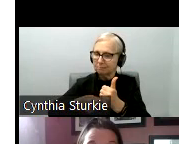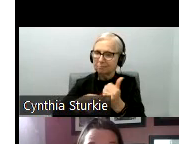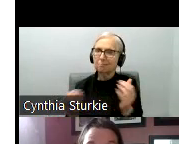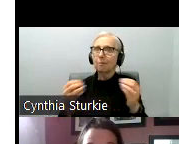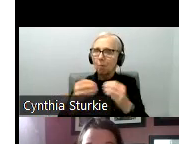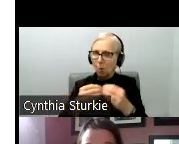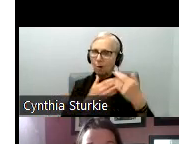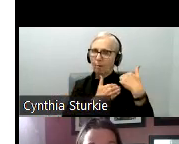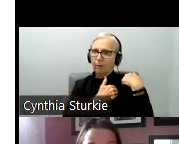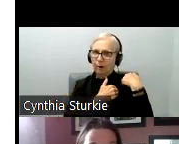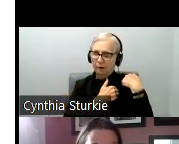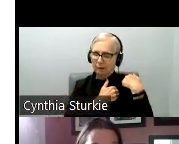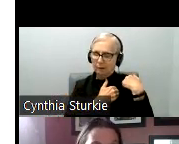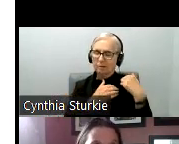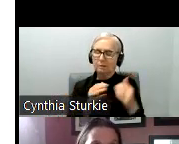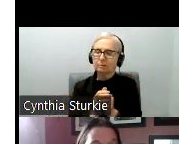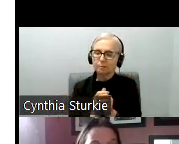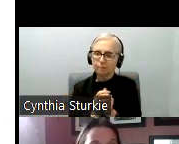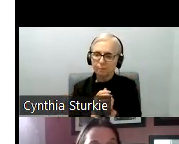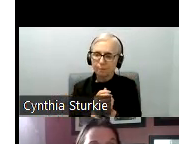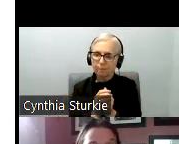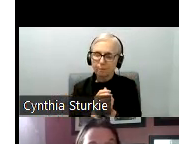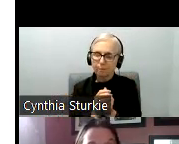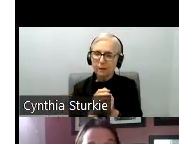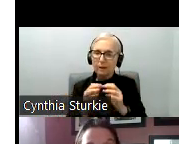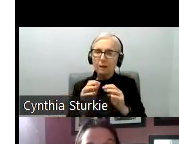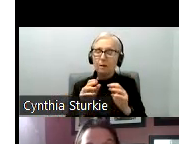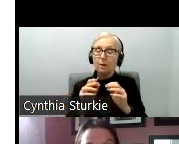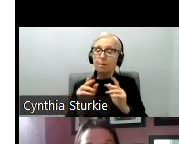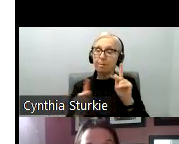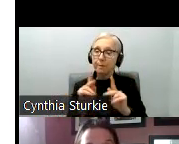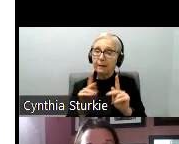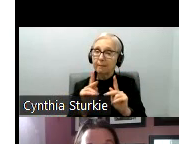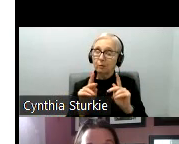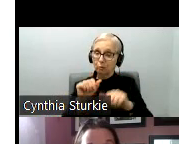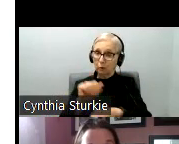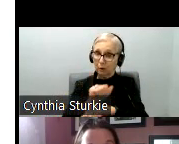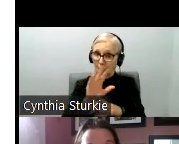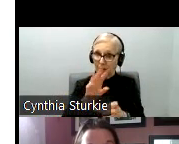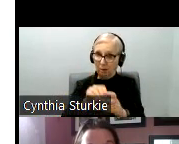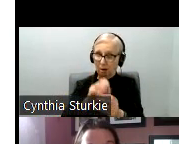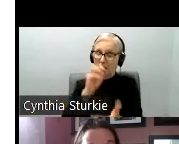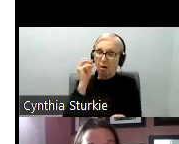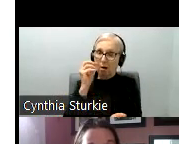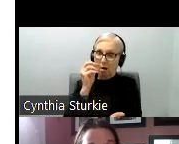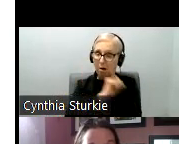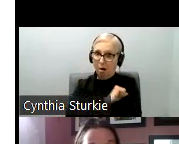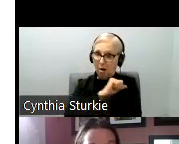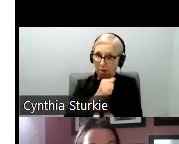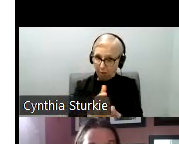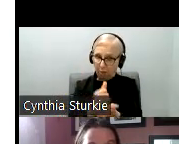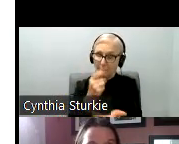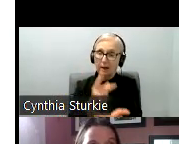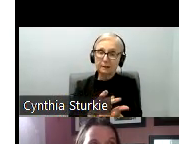medical providers to participate in this service. The personnel may include, but are not limited to, authorized practitioners as defined